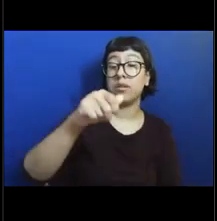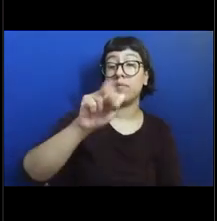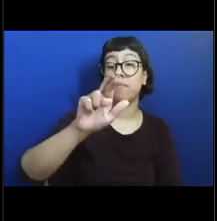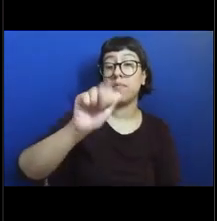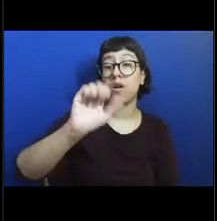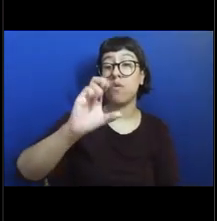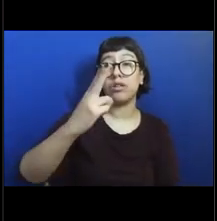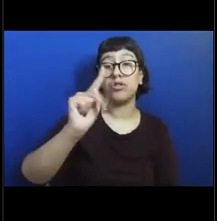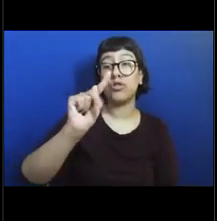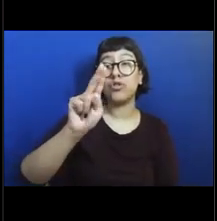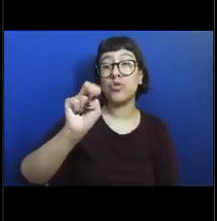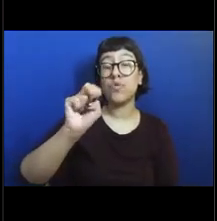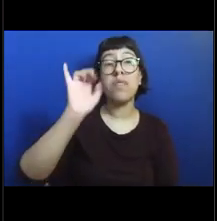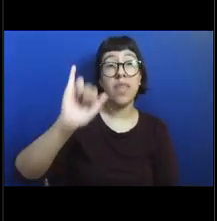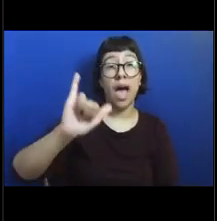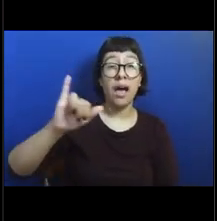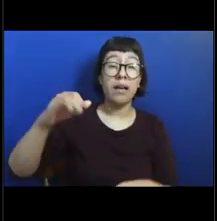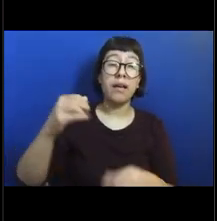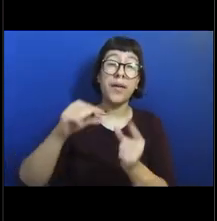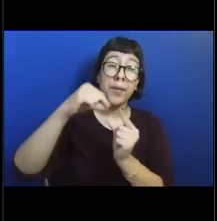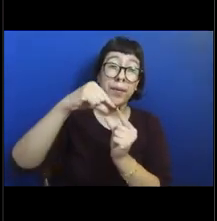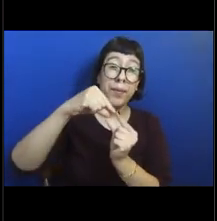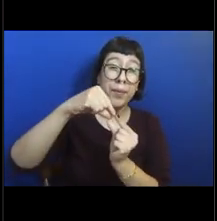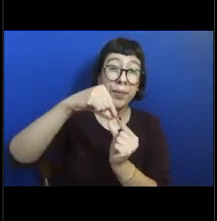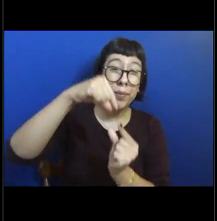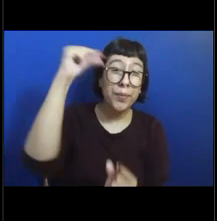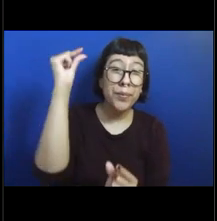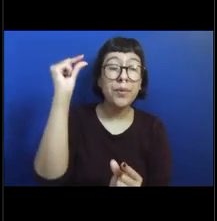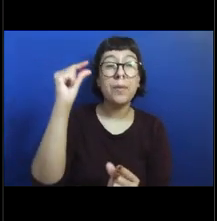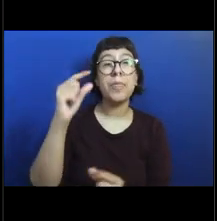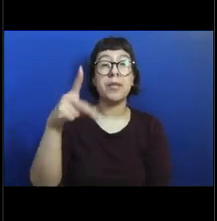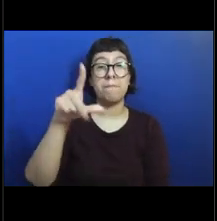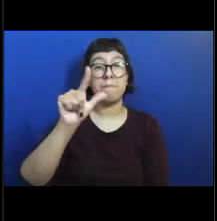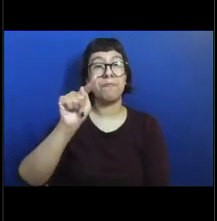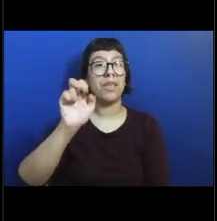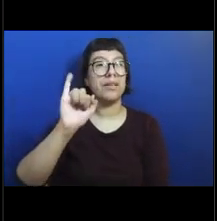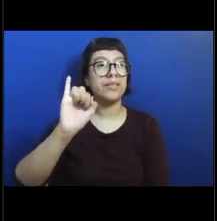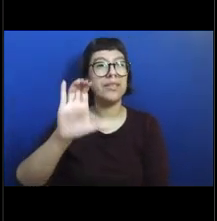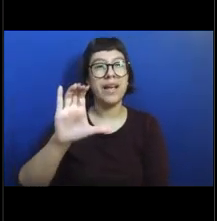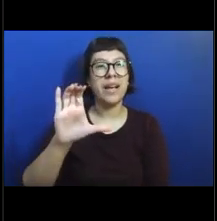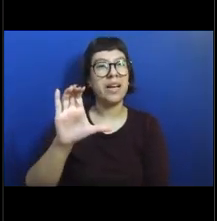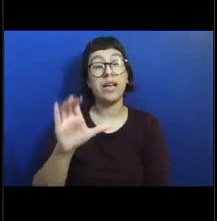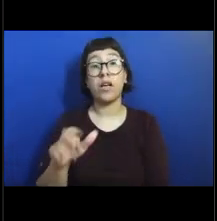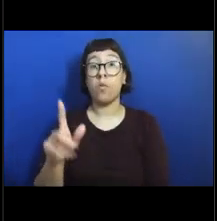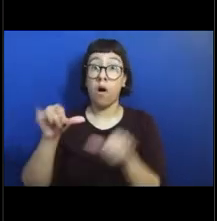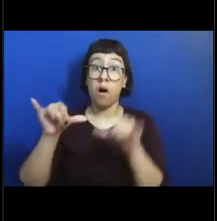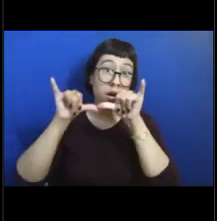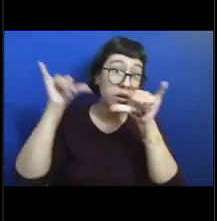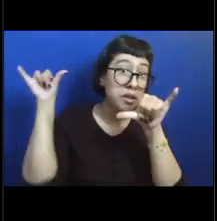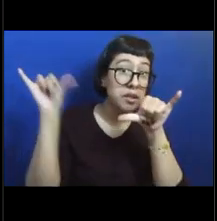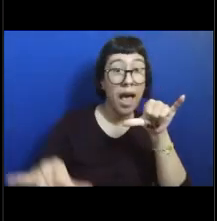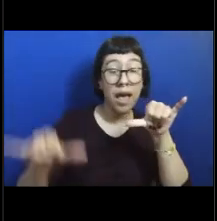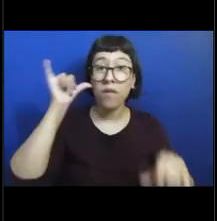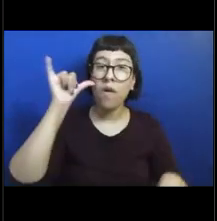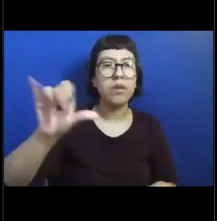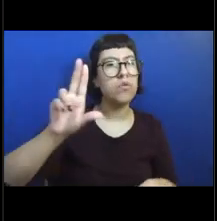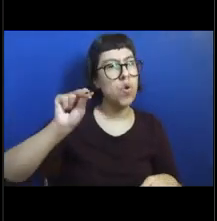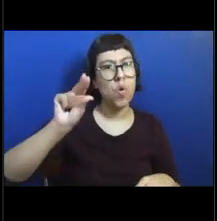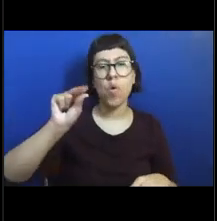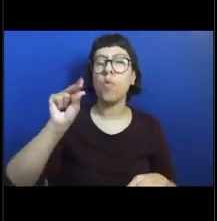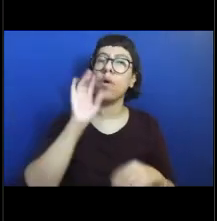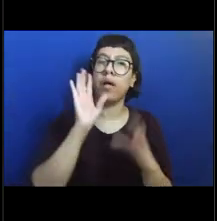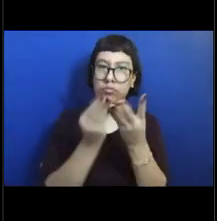thin biodegradable type of plastic, so it's not going to last too long either. It's going to basically, the sun and the ocean are going to dissolve that